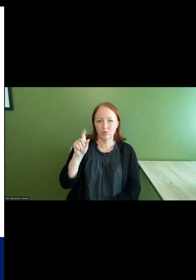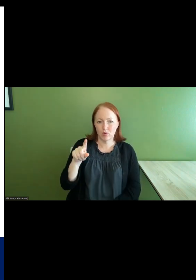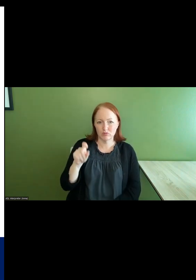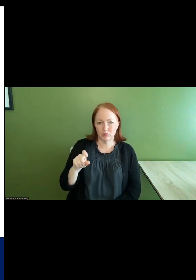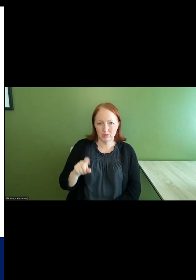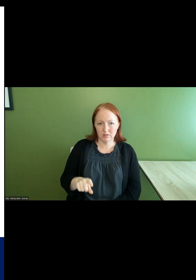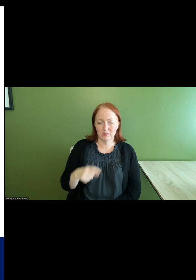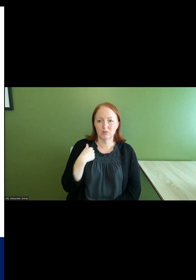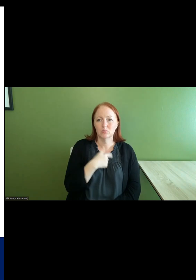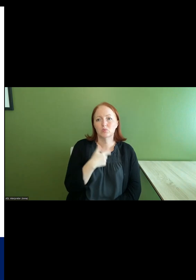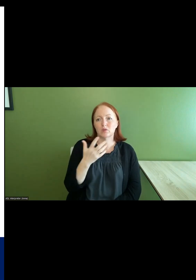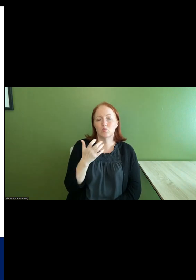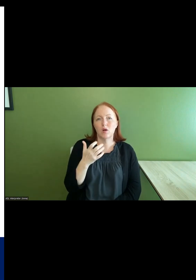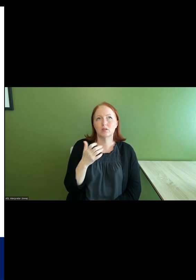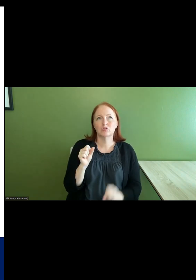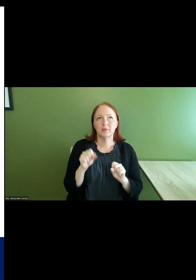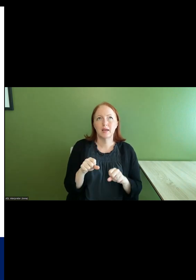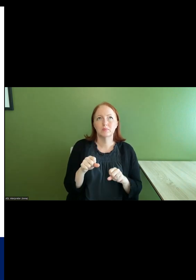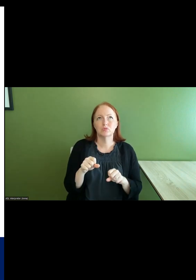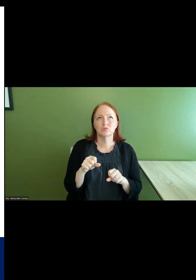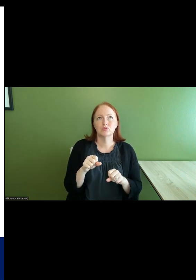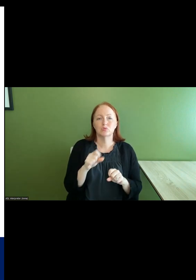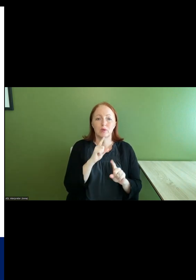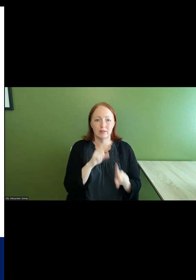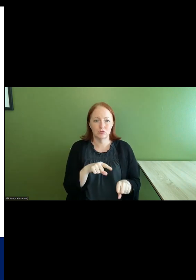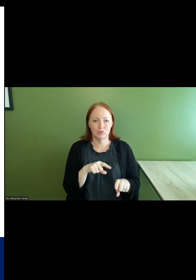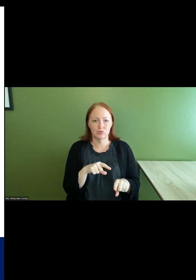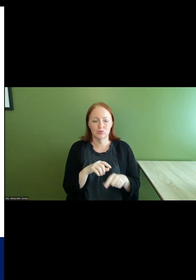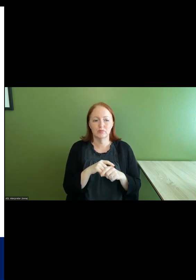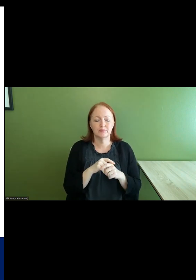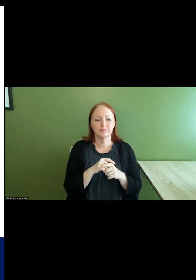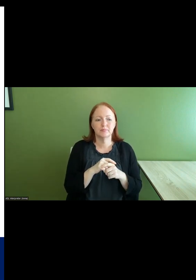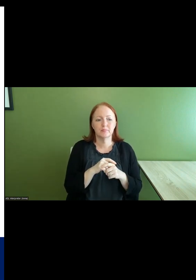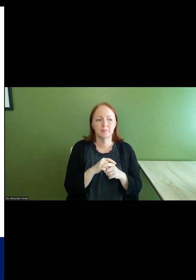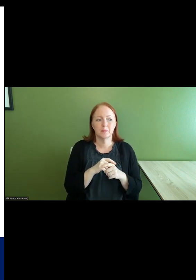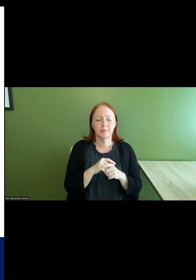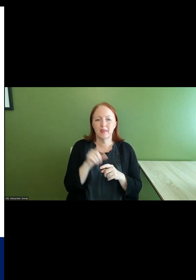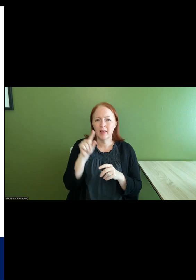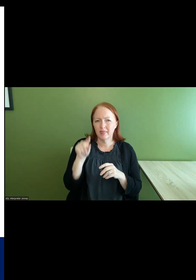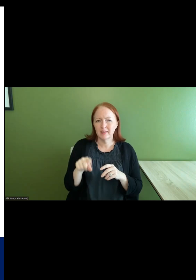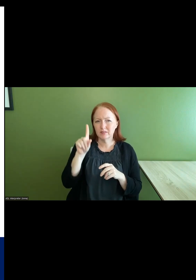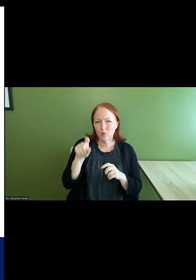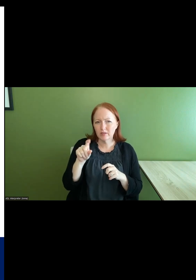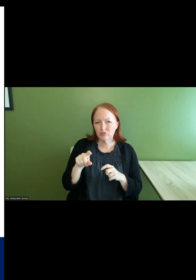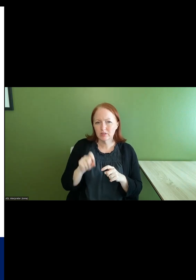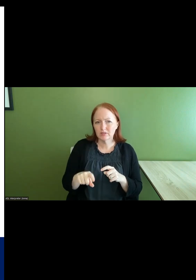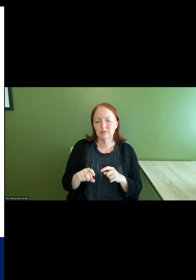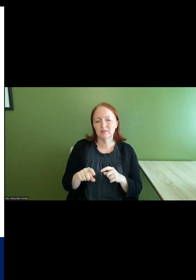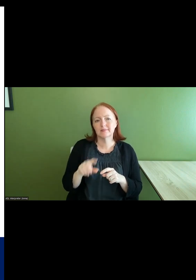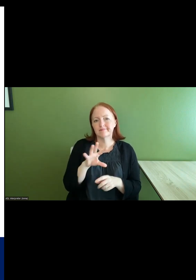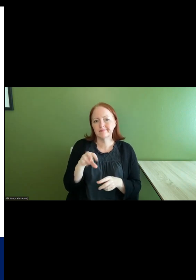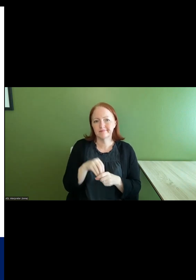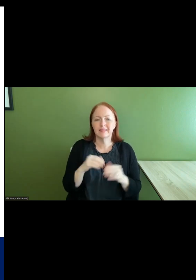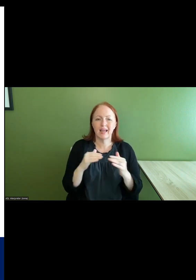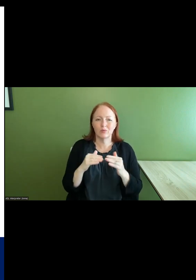that we wanted to be able to answer. And these questions are what comprise this